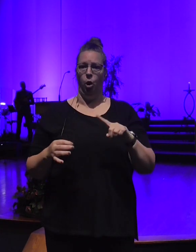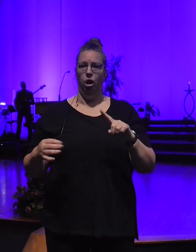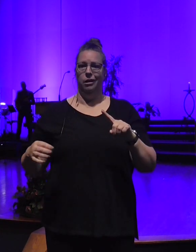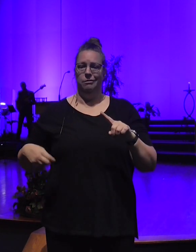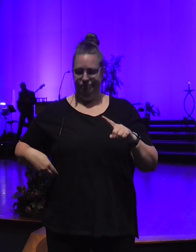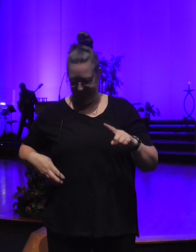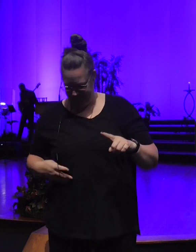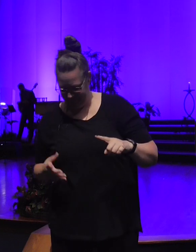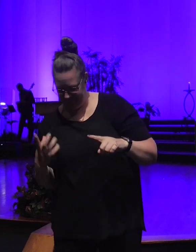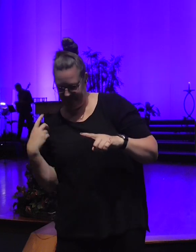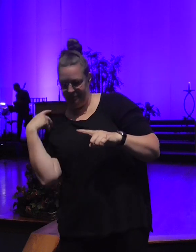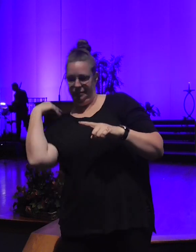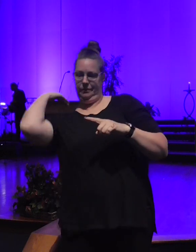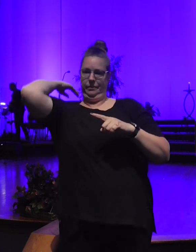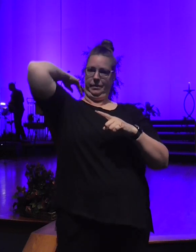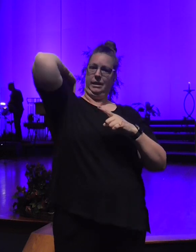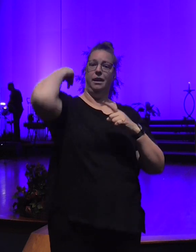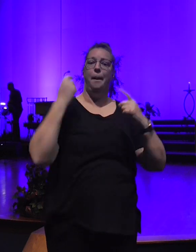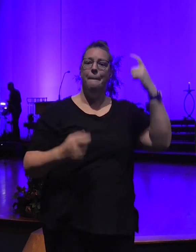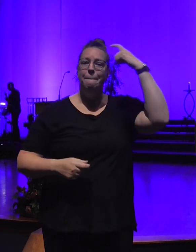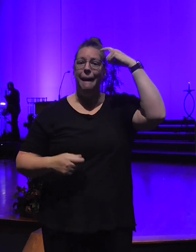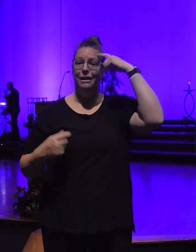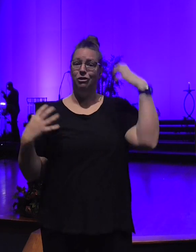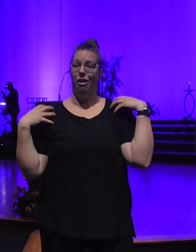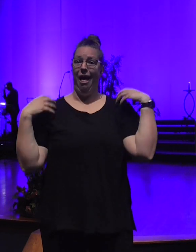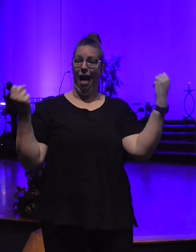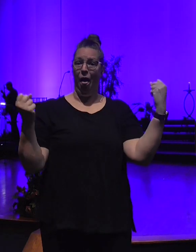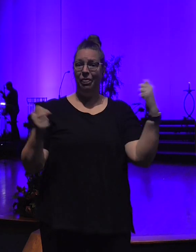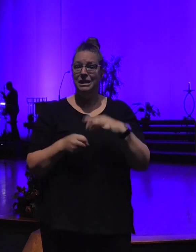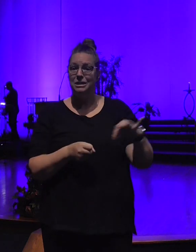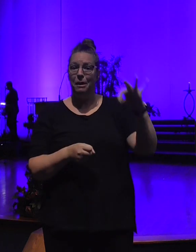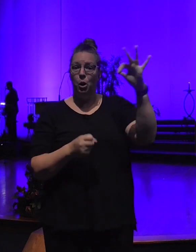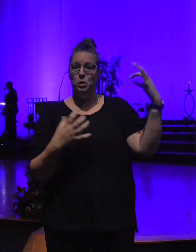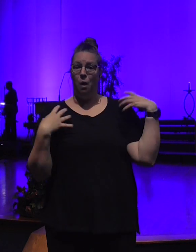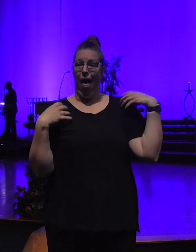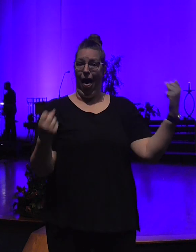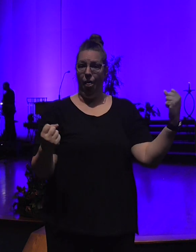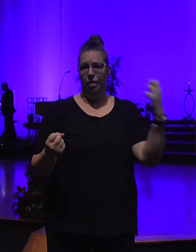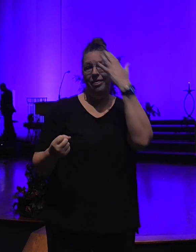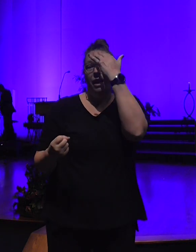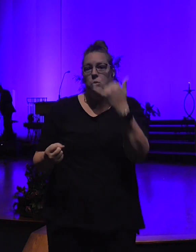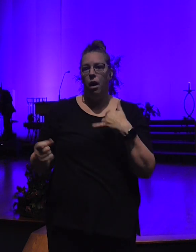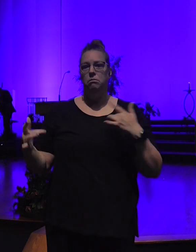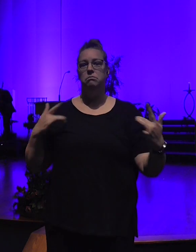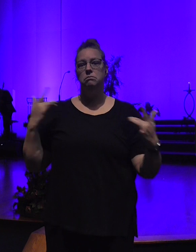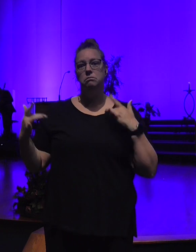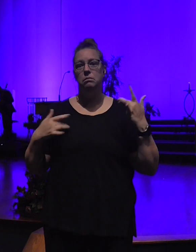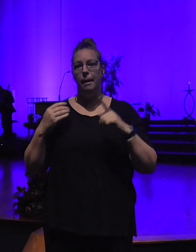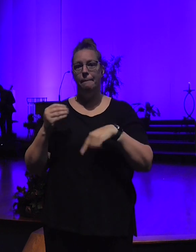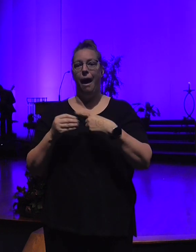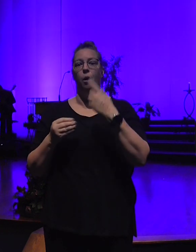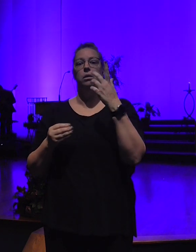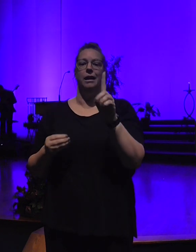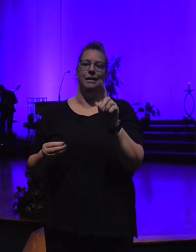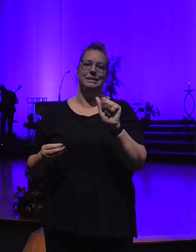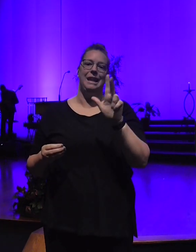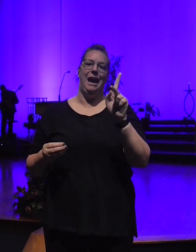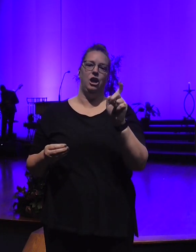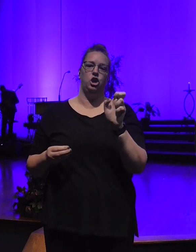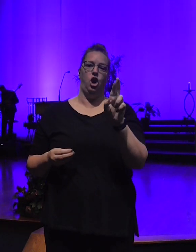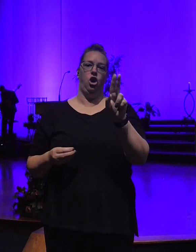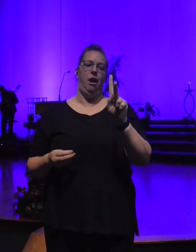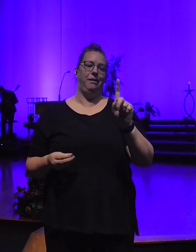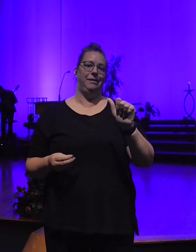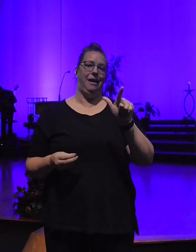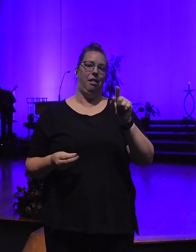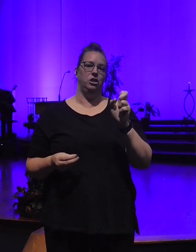that's why I'm very excited to go to the Dacher Keltner event this fall. So Dacher Keltner is coming this fall to